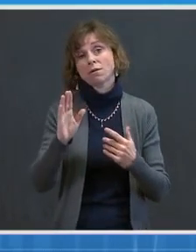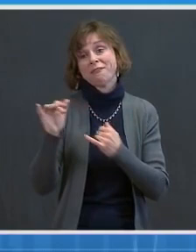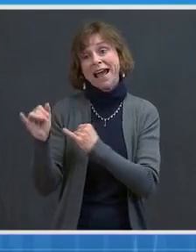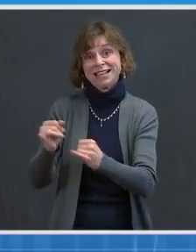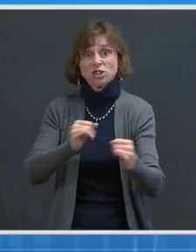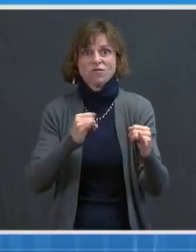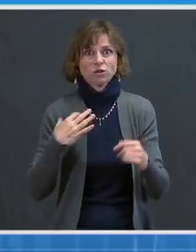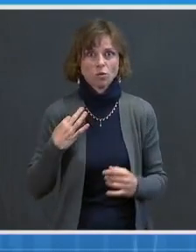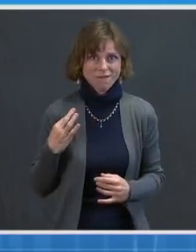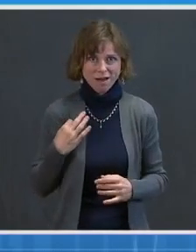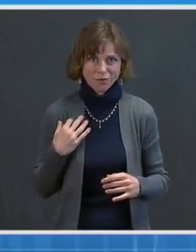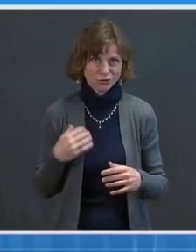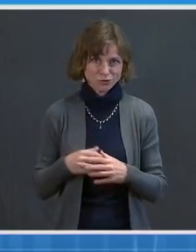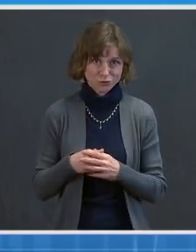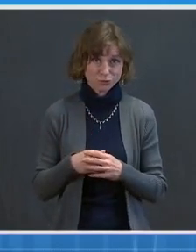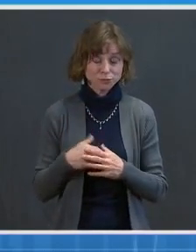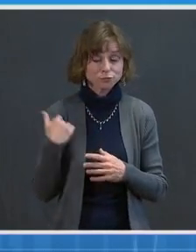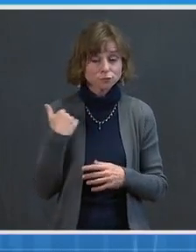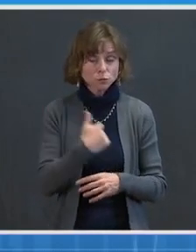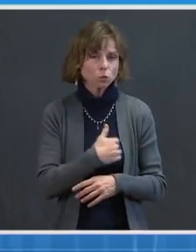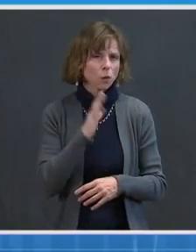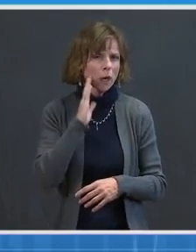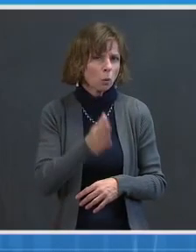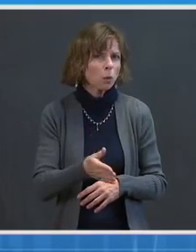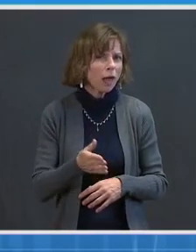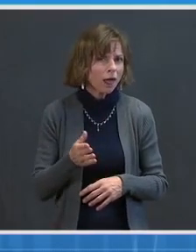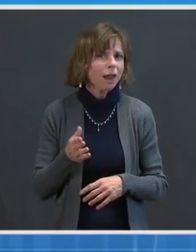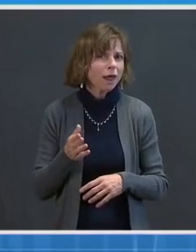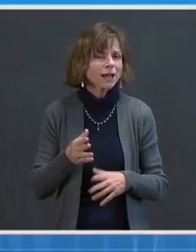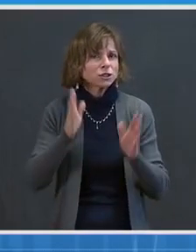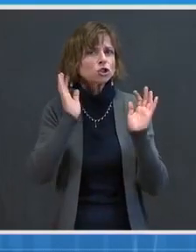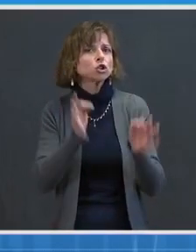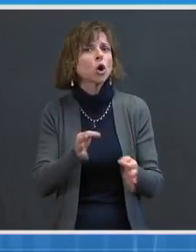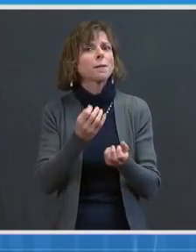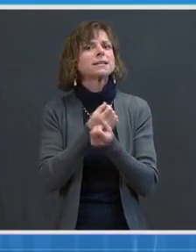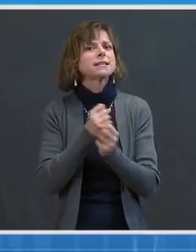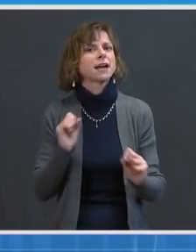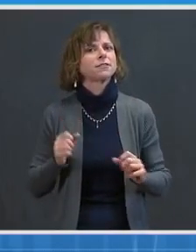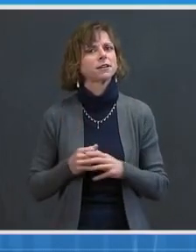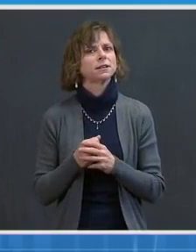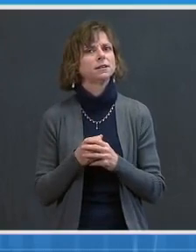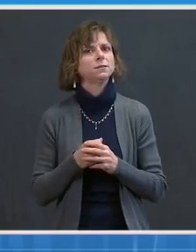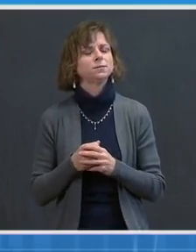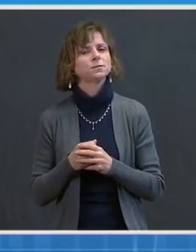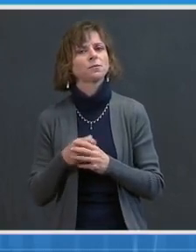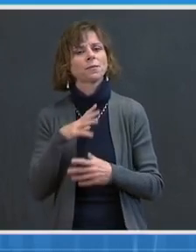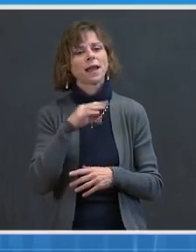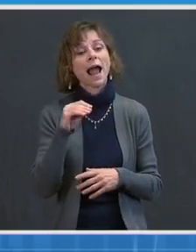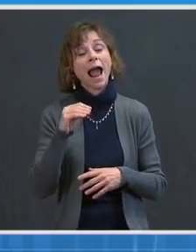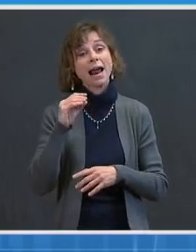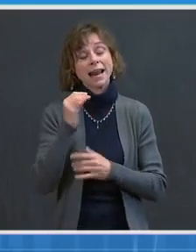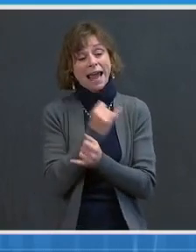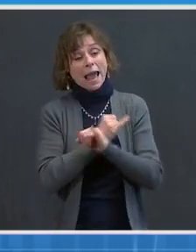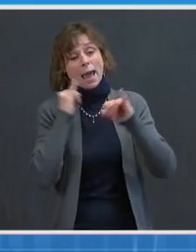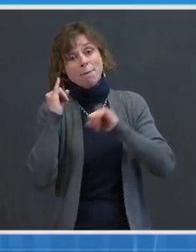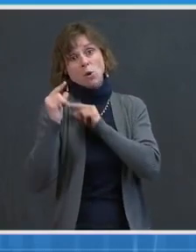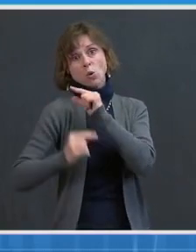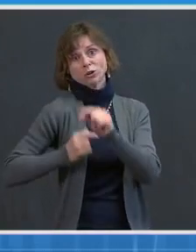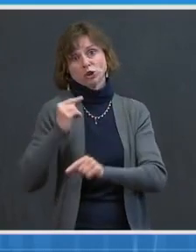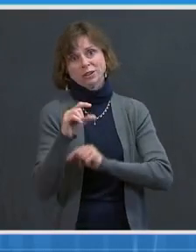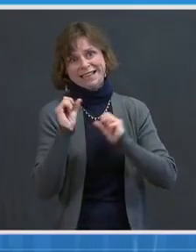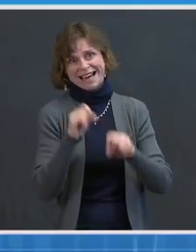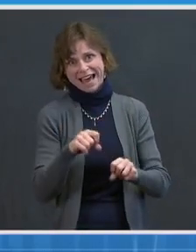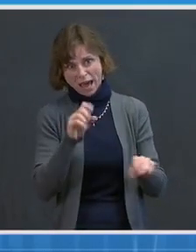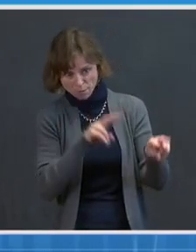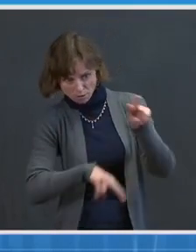volunteers. What we almost certainly will do is determine safety and do immunogenicity to determine if special